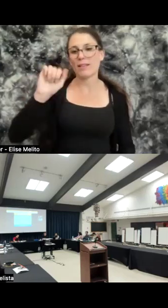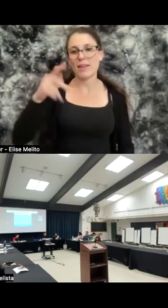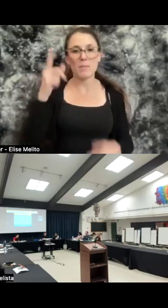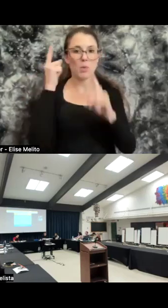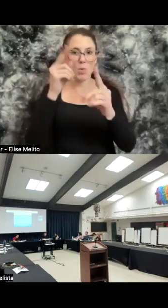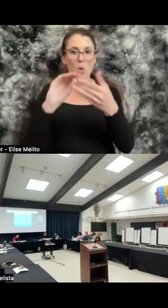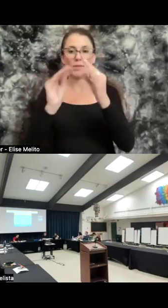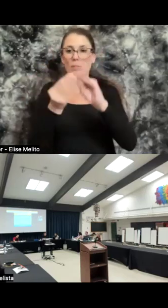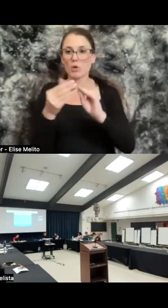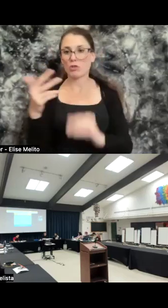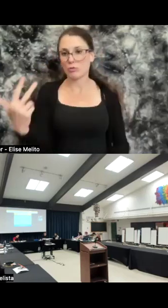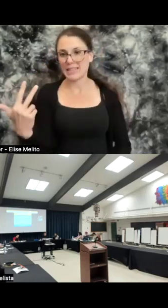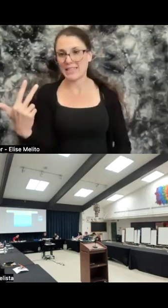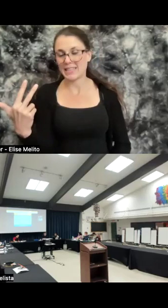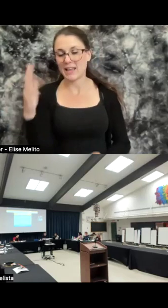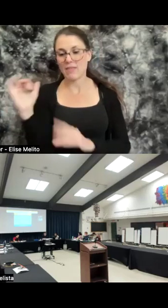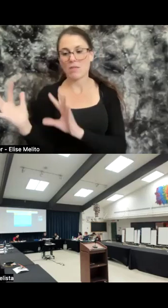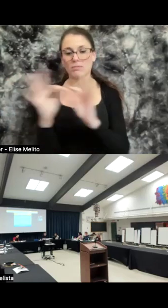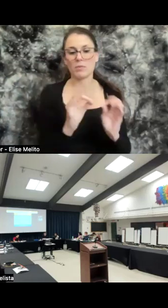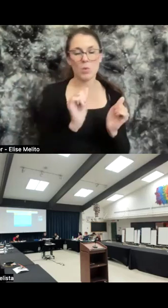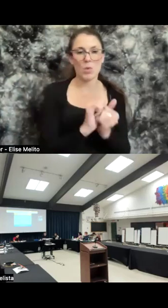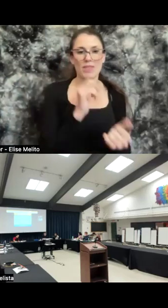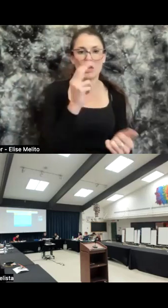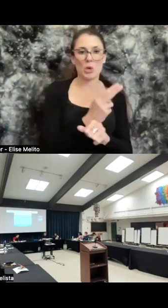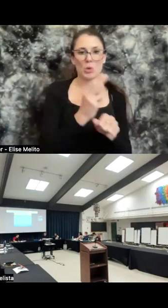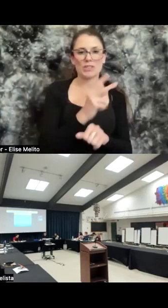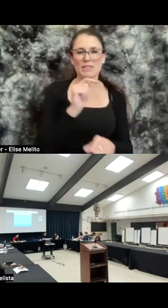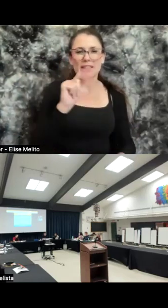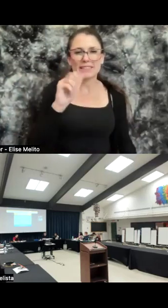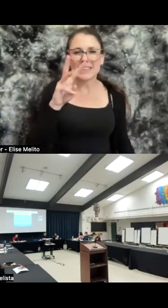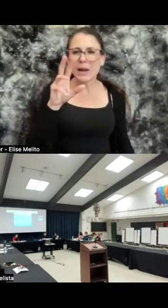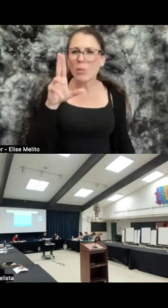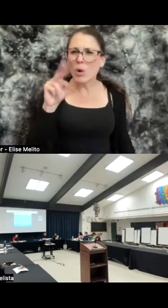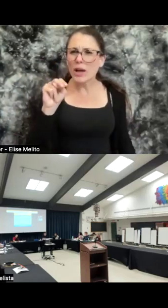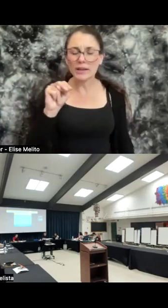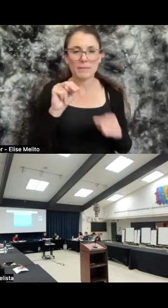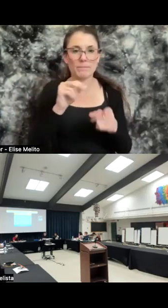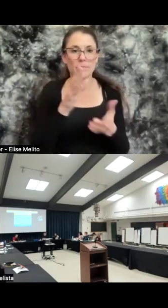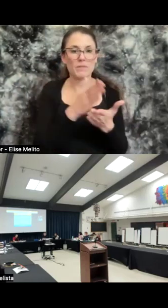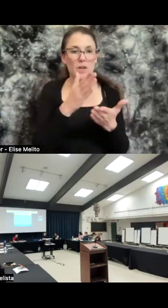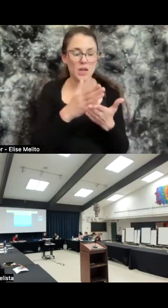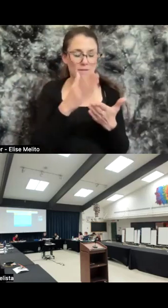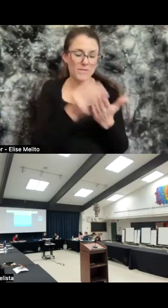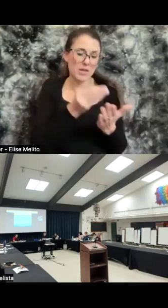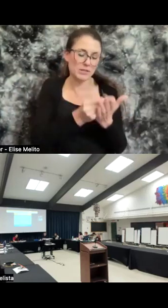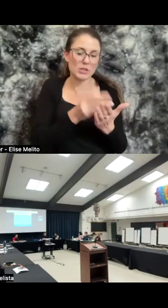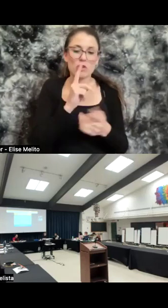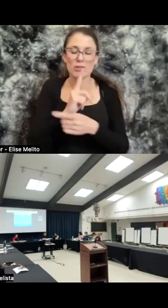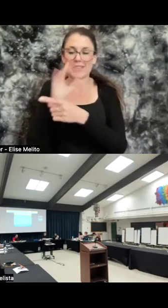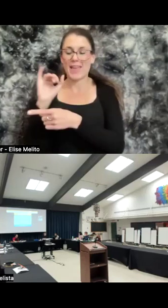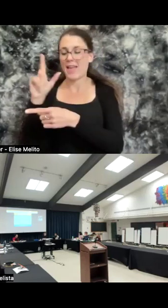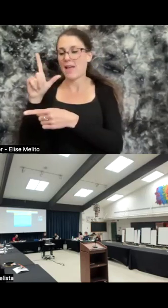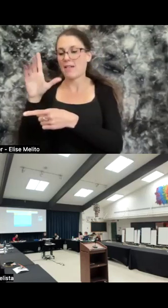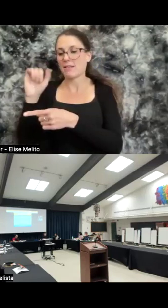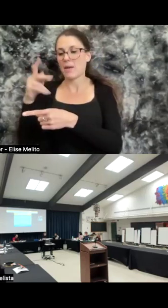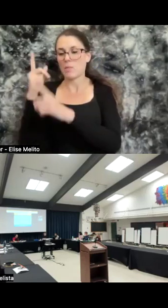3 and its connection to the use of Title I funds. And for information, the LCAP goal number 3 is to create structures